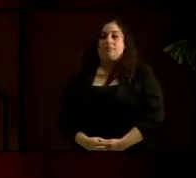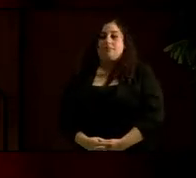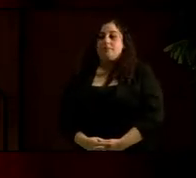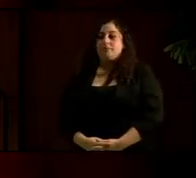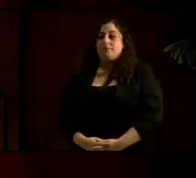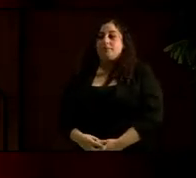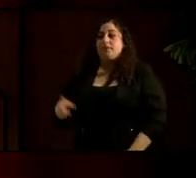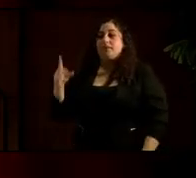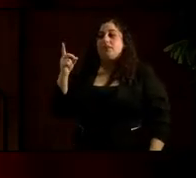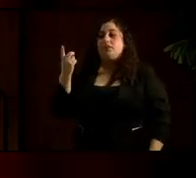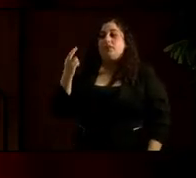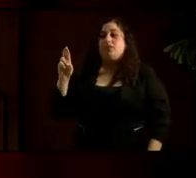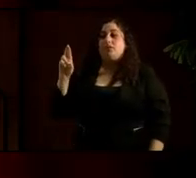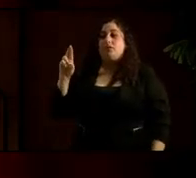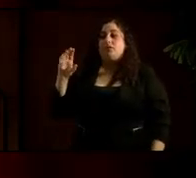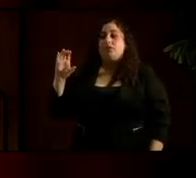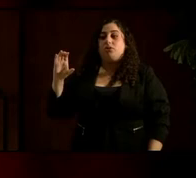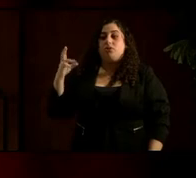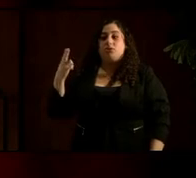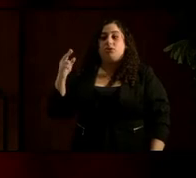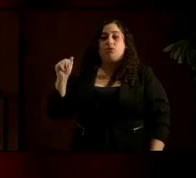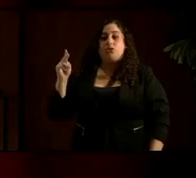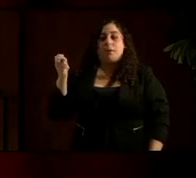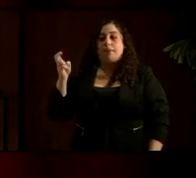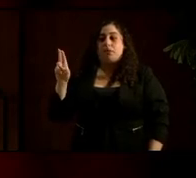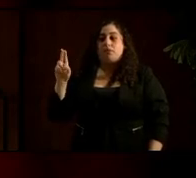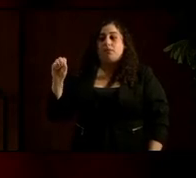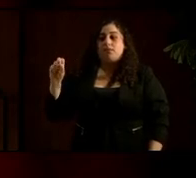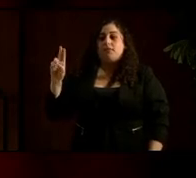Dr. Tamu Sundaramurthy.